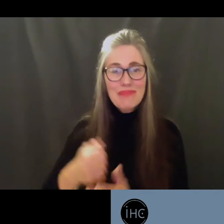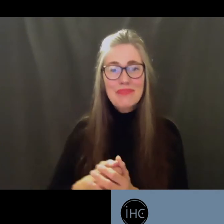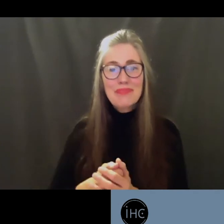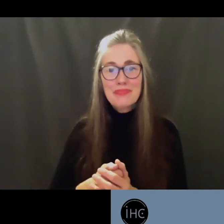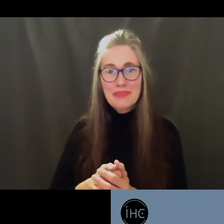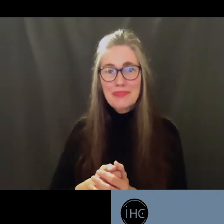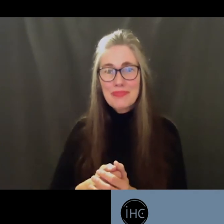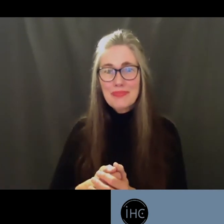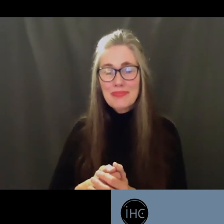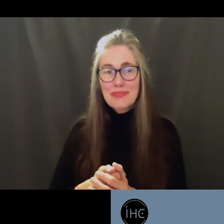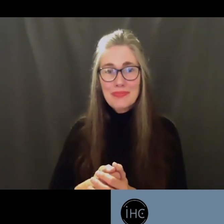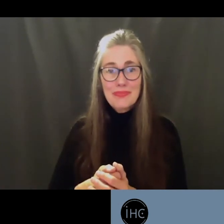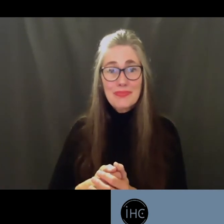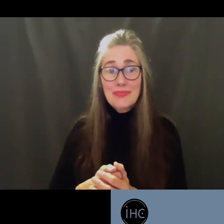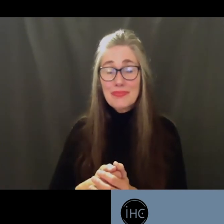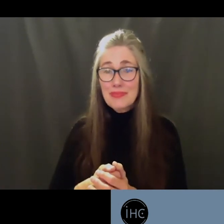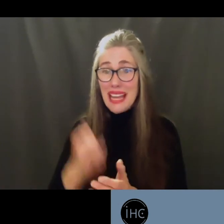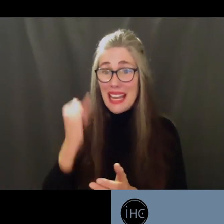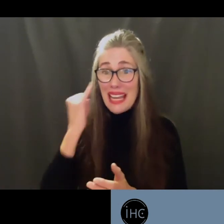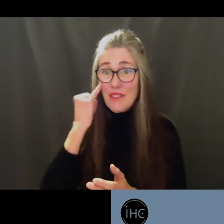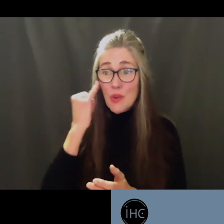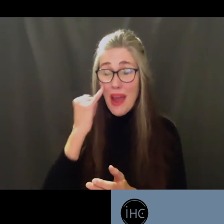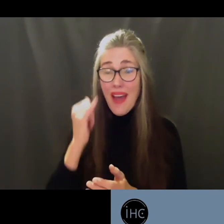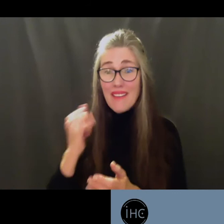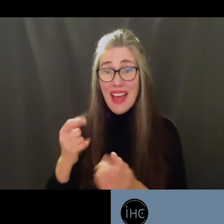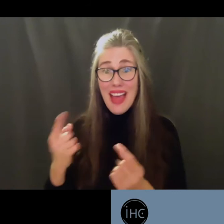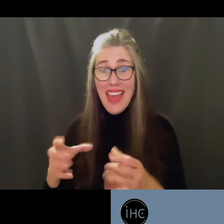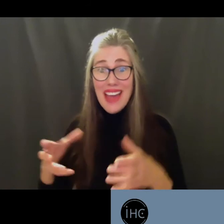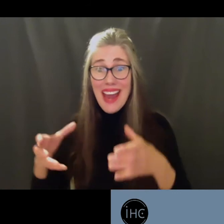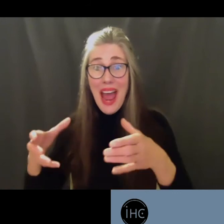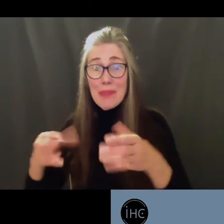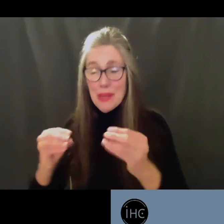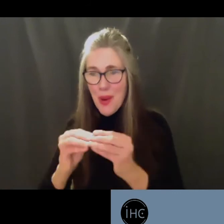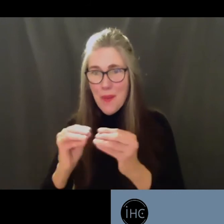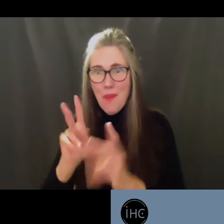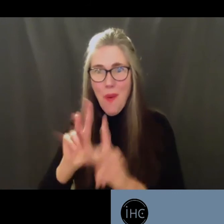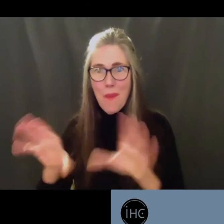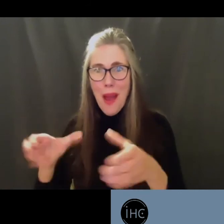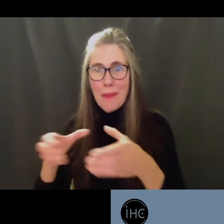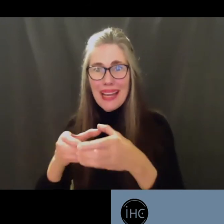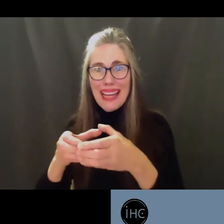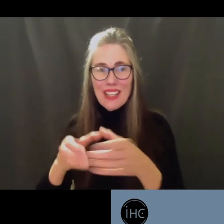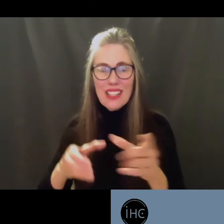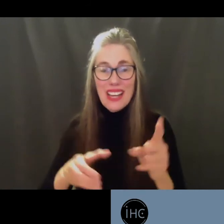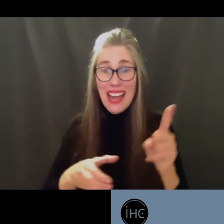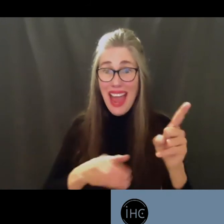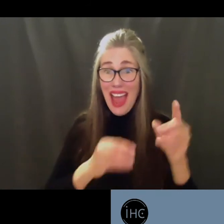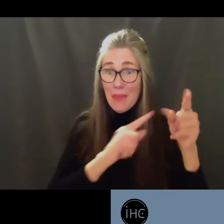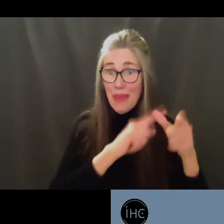you have something called elite defection, where they jump ship. Maybe they've been with the leader for decades, but they finally